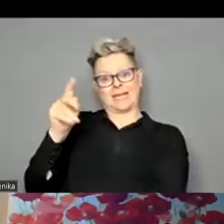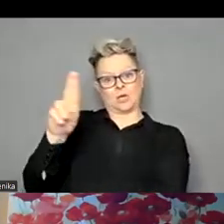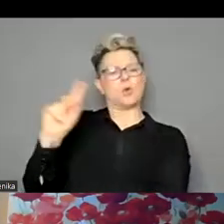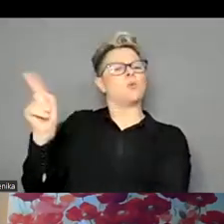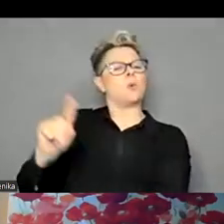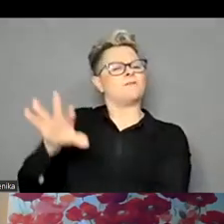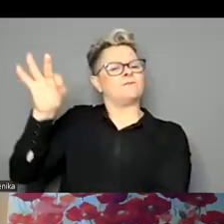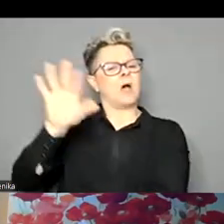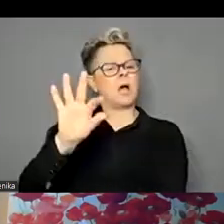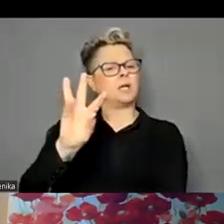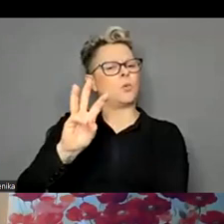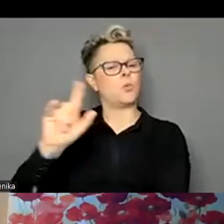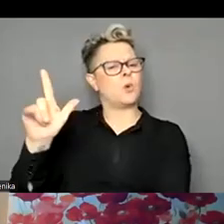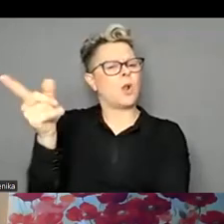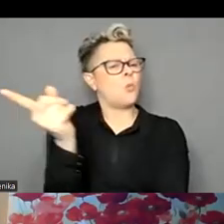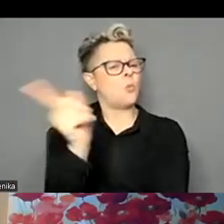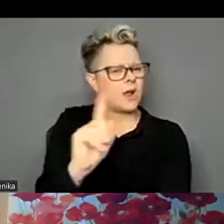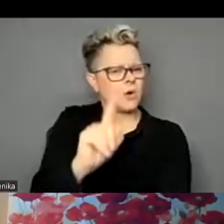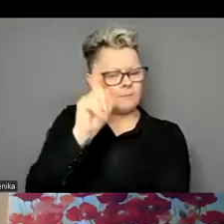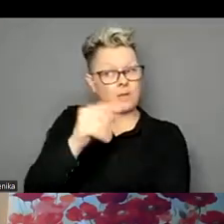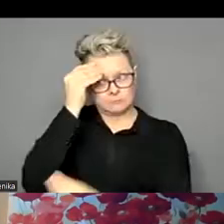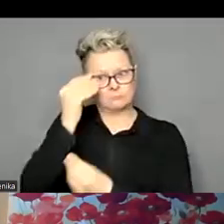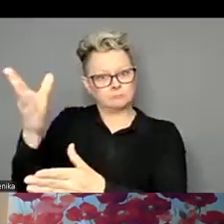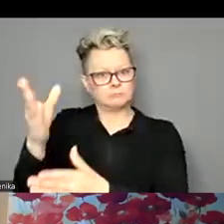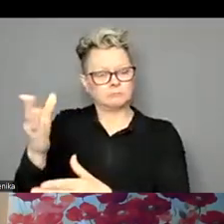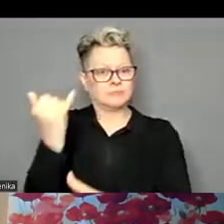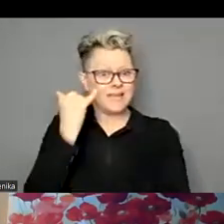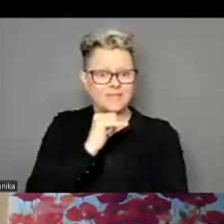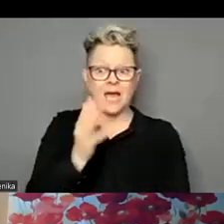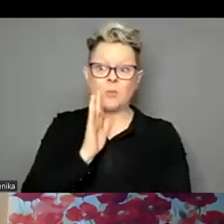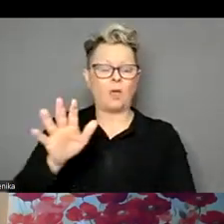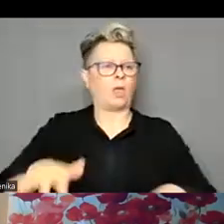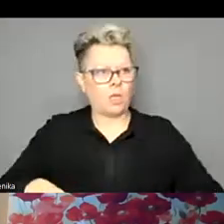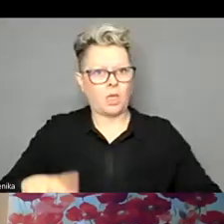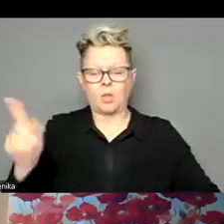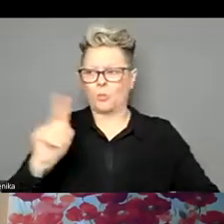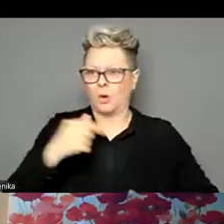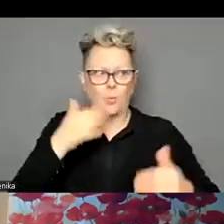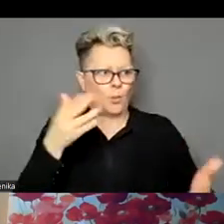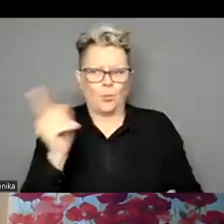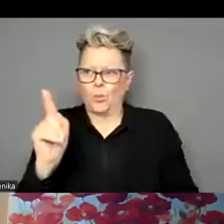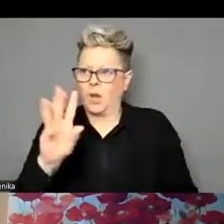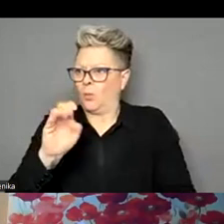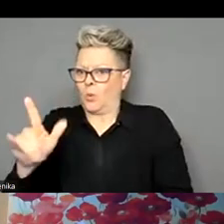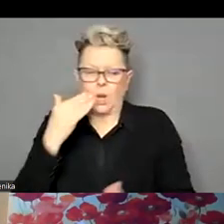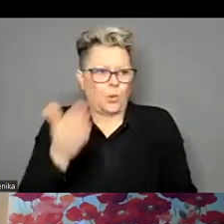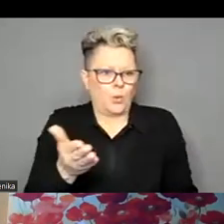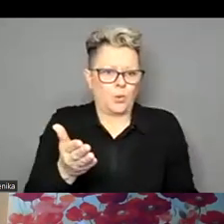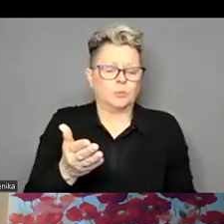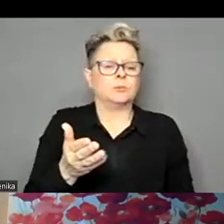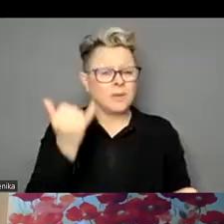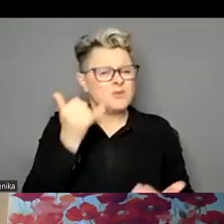will. So again, just to avoid confusion, you might want to destroy old